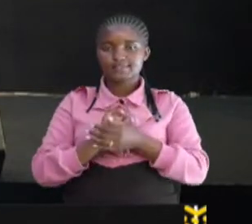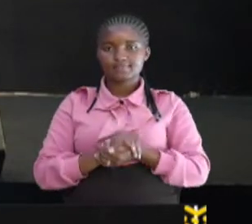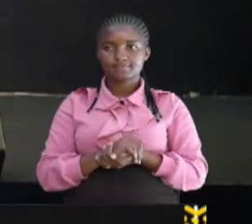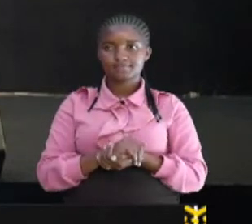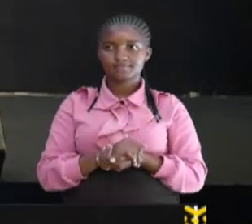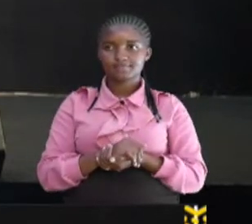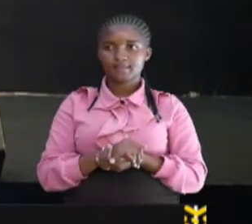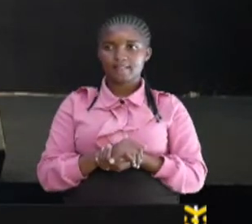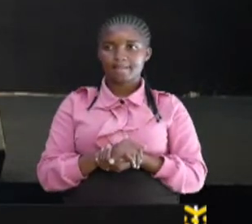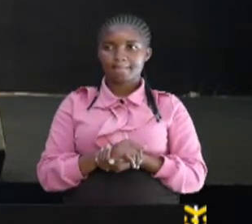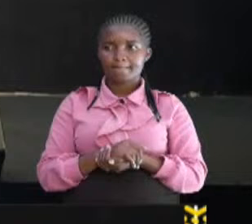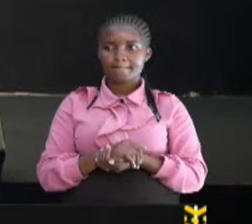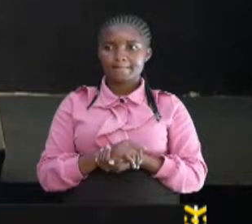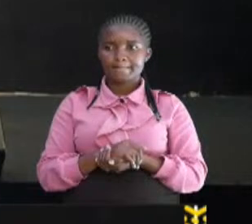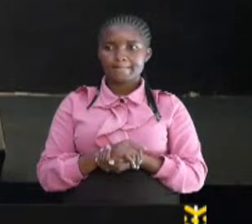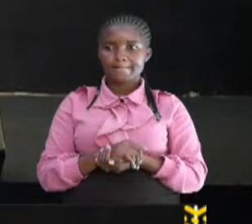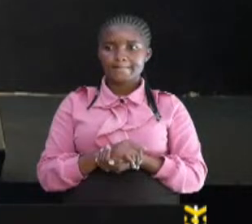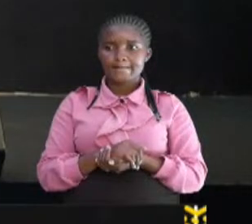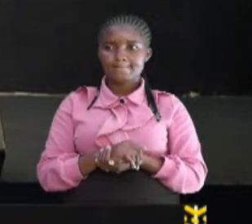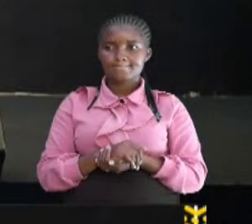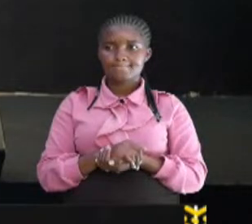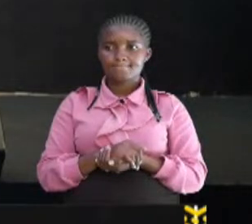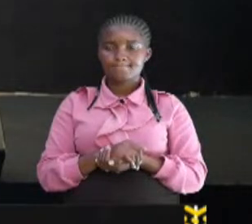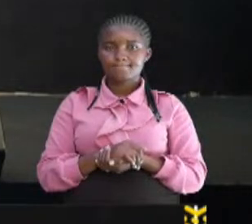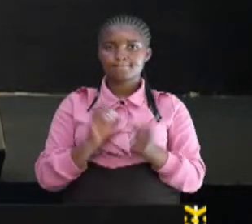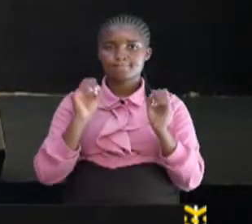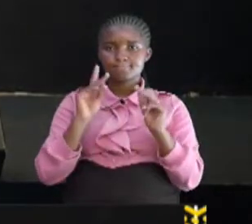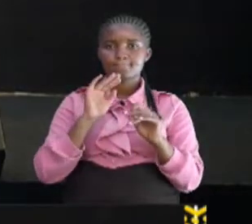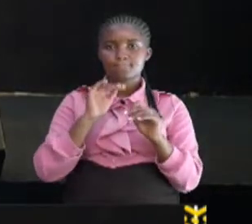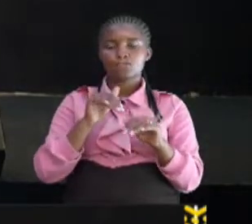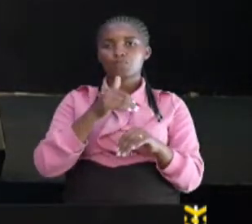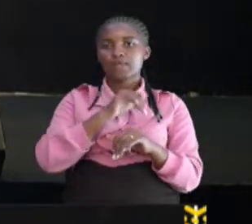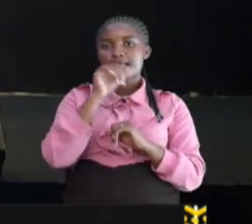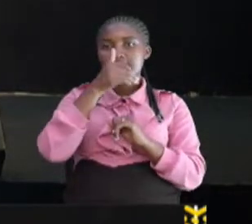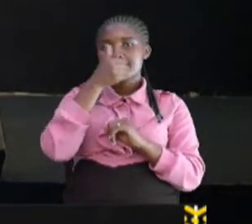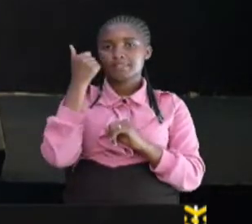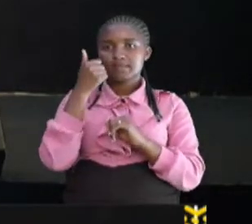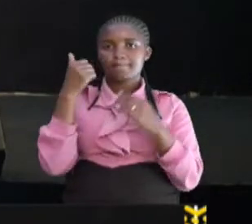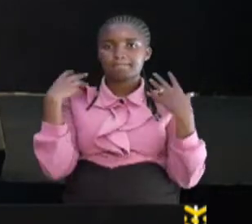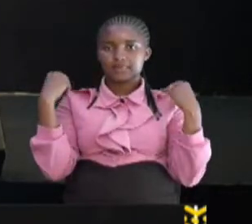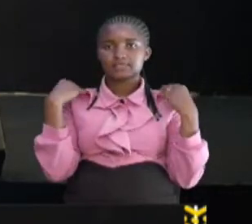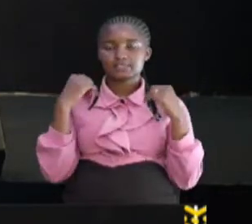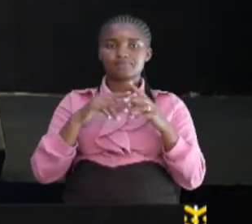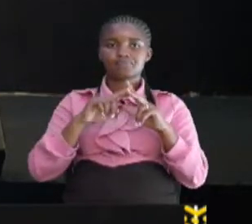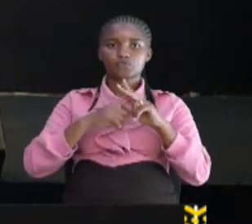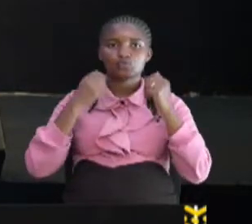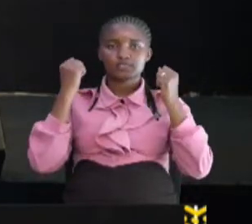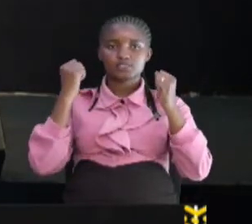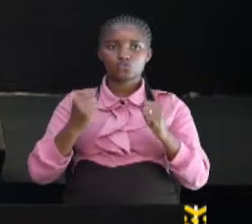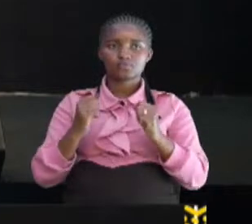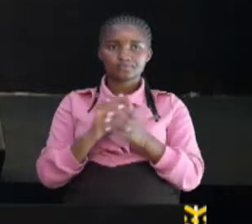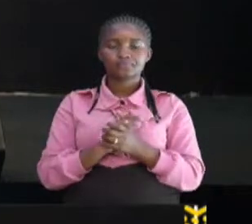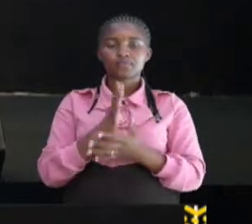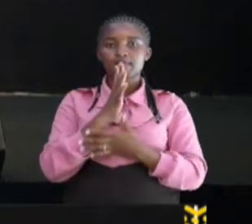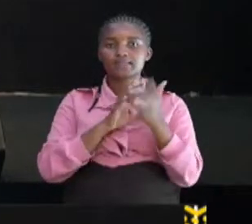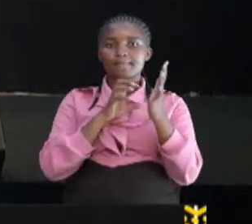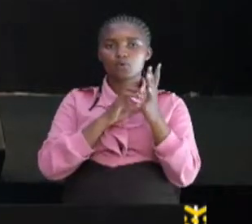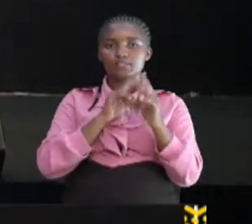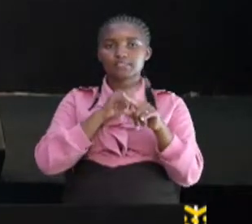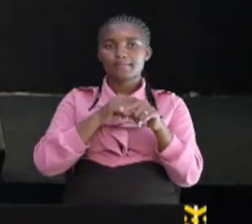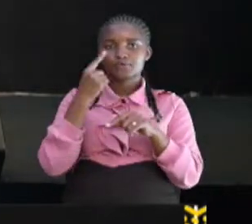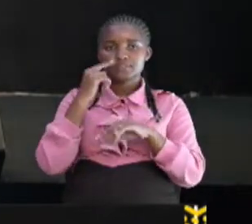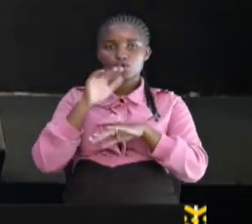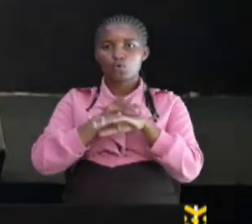Yeah. All right. Some of the best practices, again, is start strong, all right? So some content, when you see them on